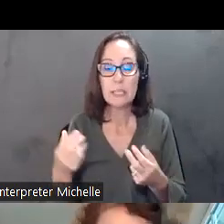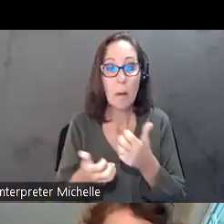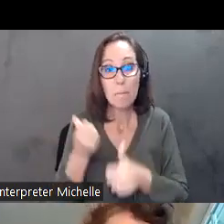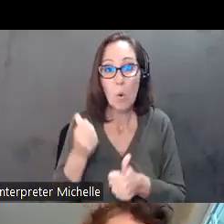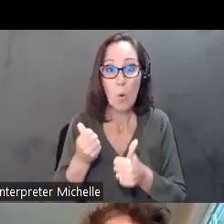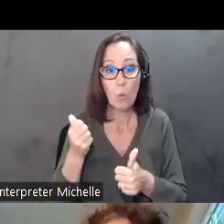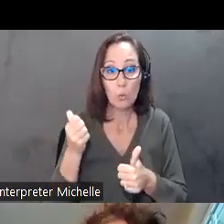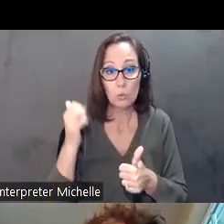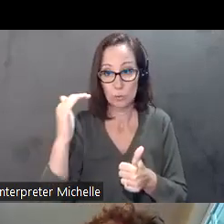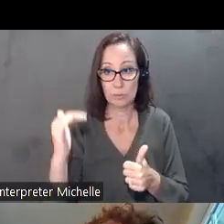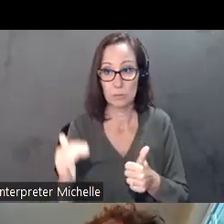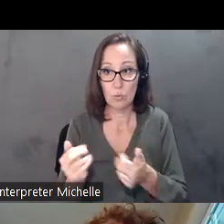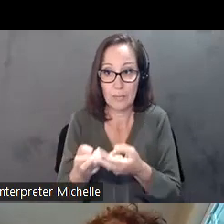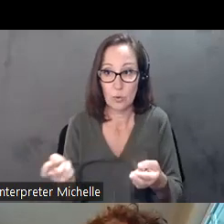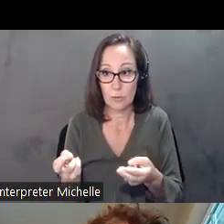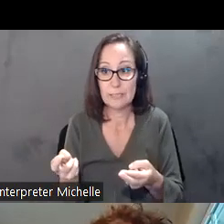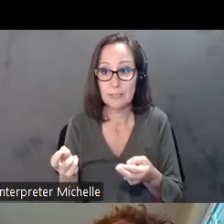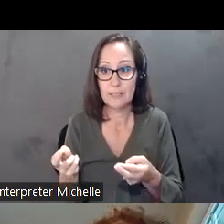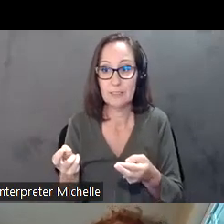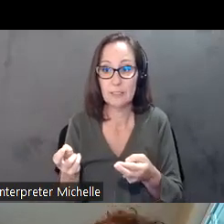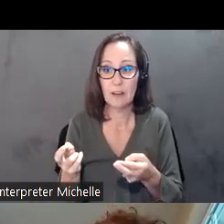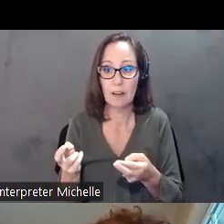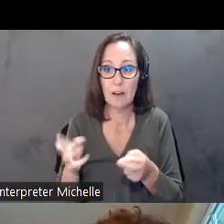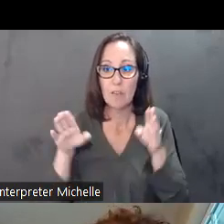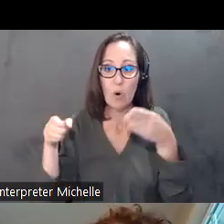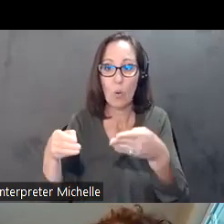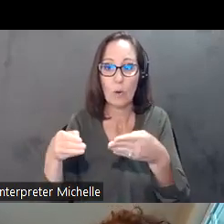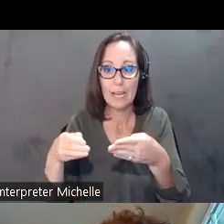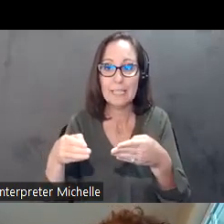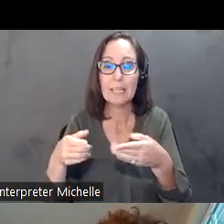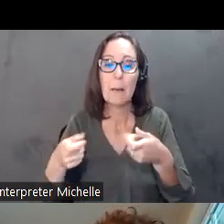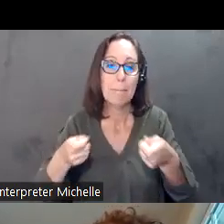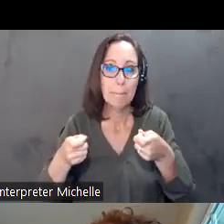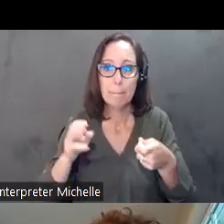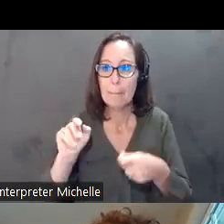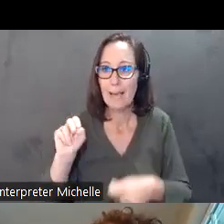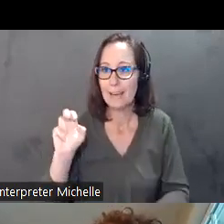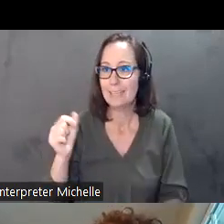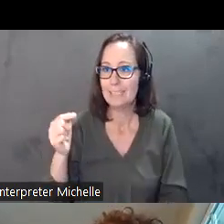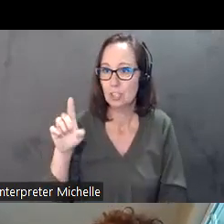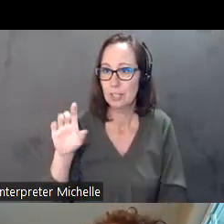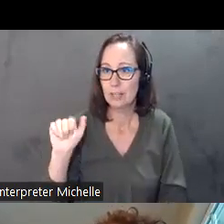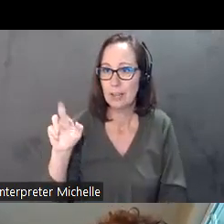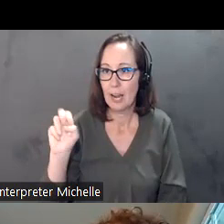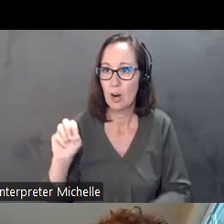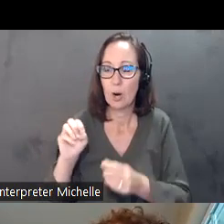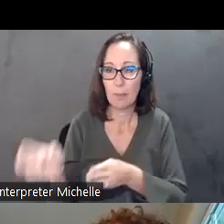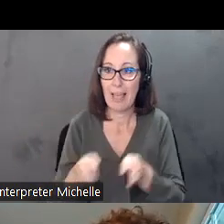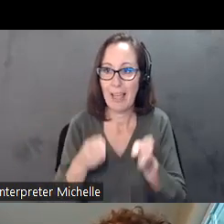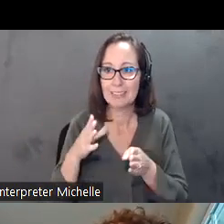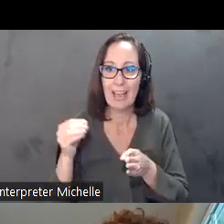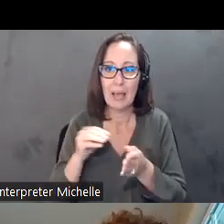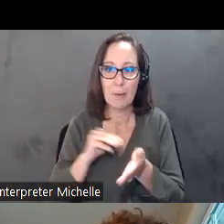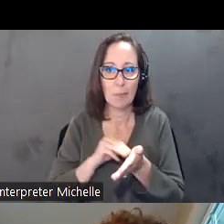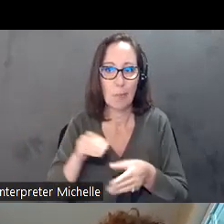our webpage are geared primarily towards our managed care plans and providers. But, you know, as you've